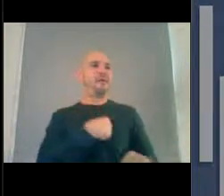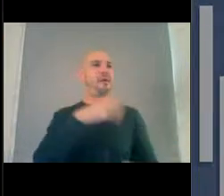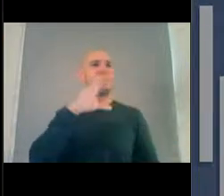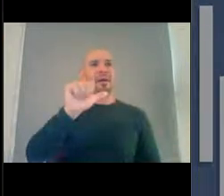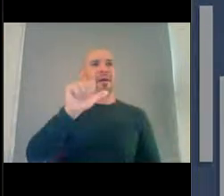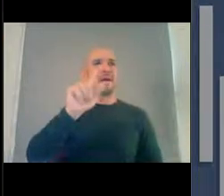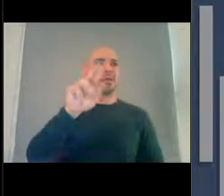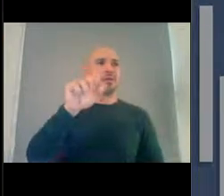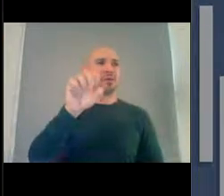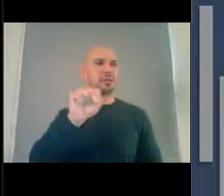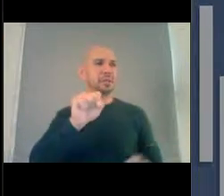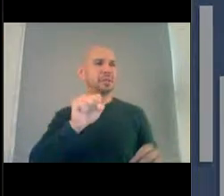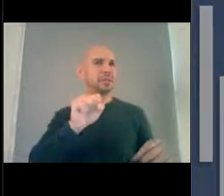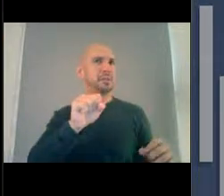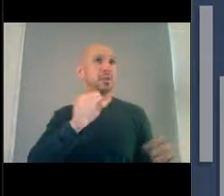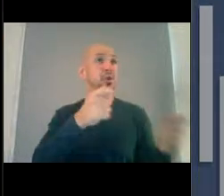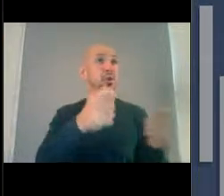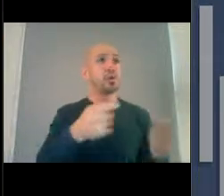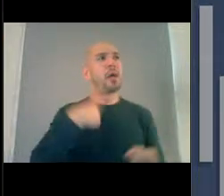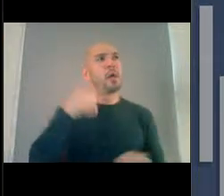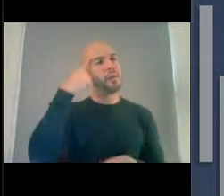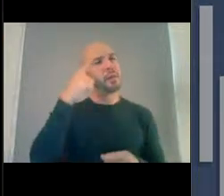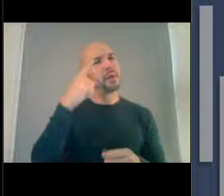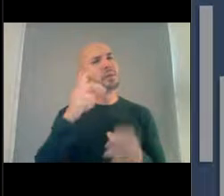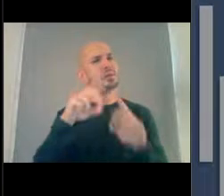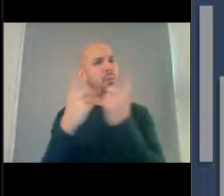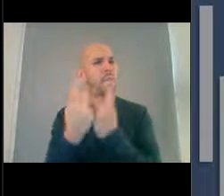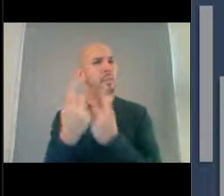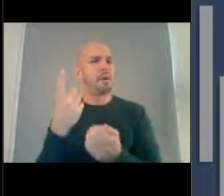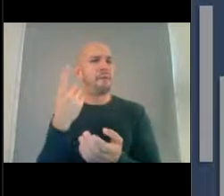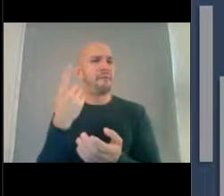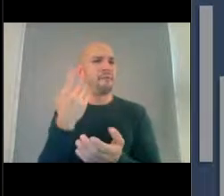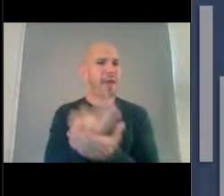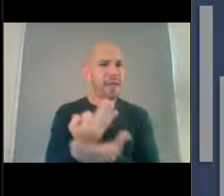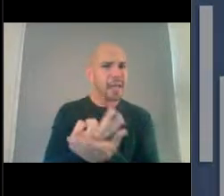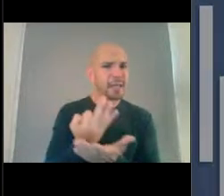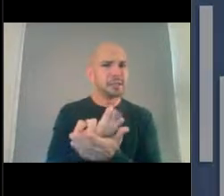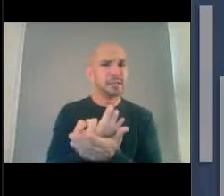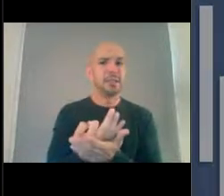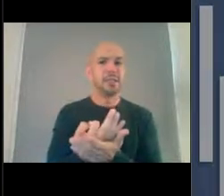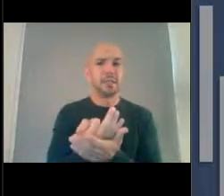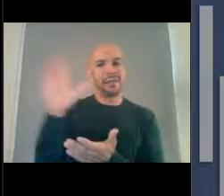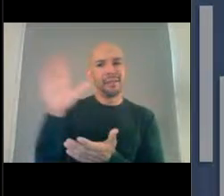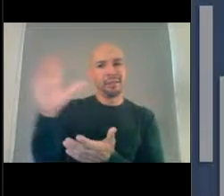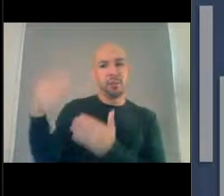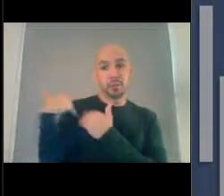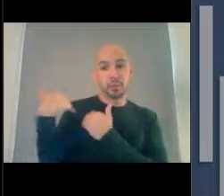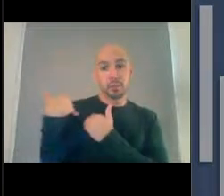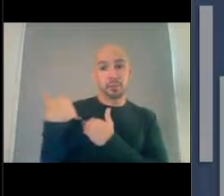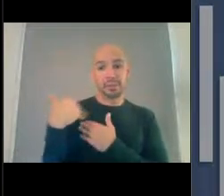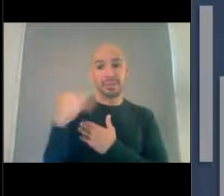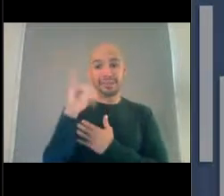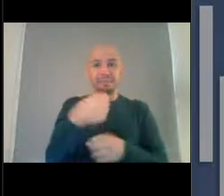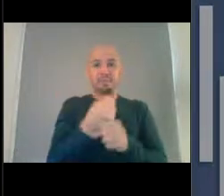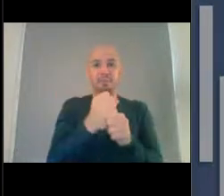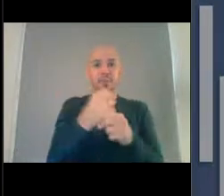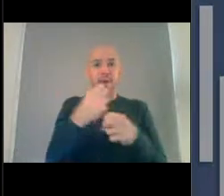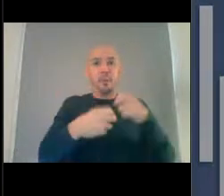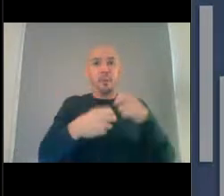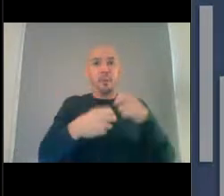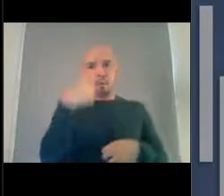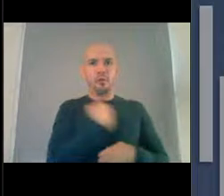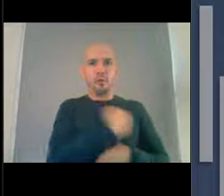a department of finance uh subject so um just sort of highlighting it as a challenge for us in hopes that uh